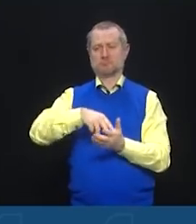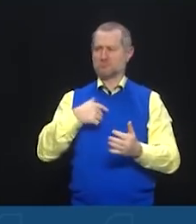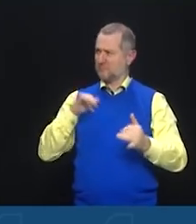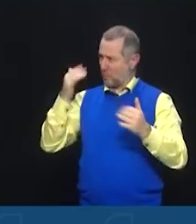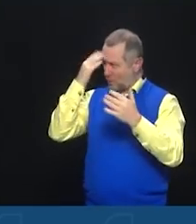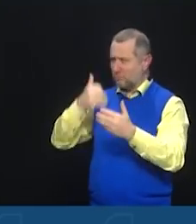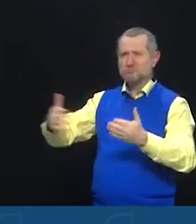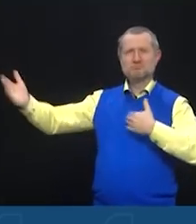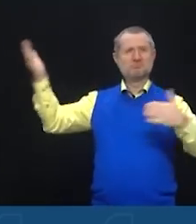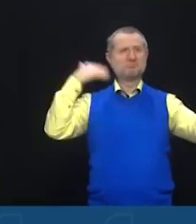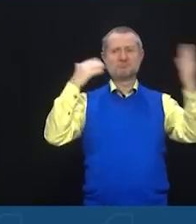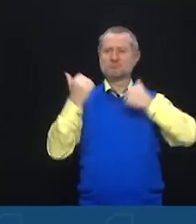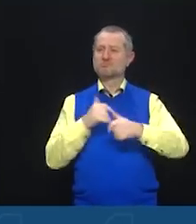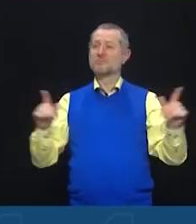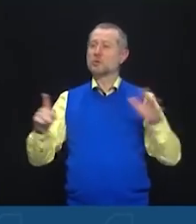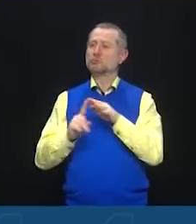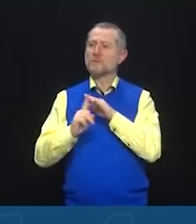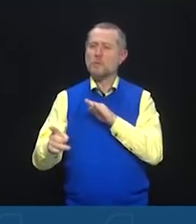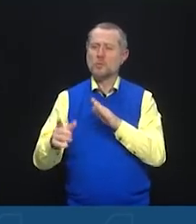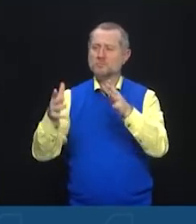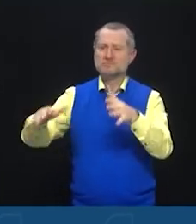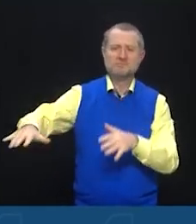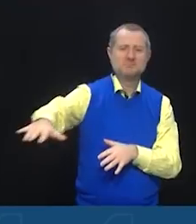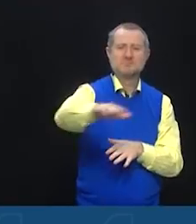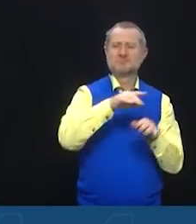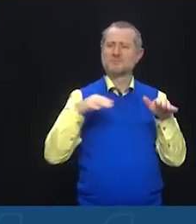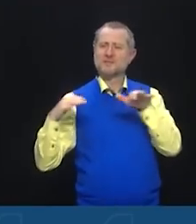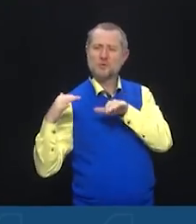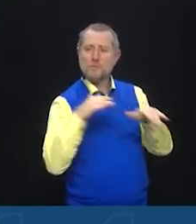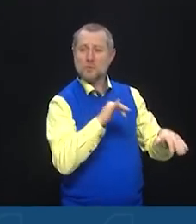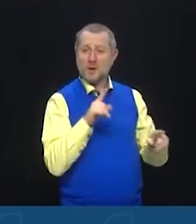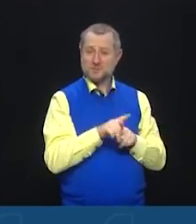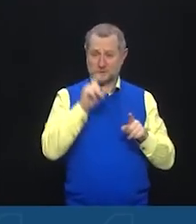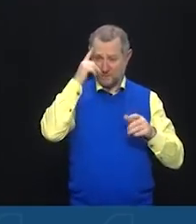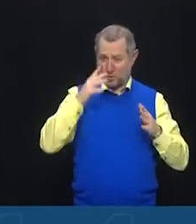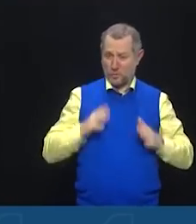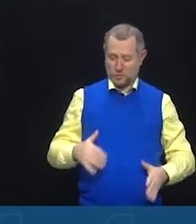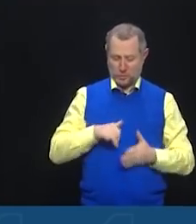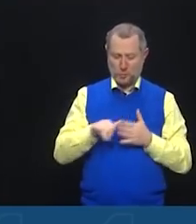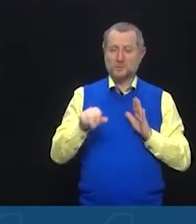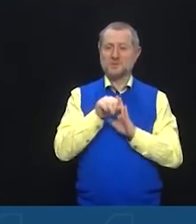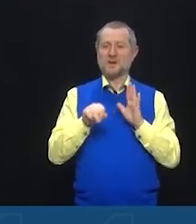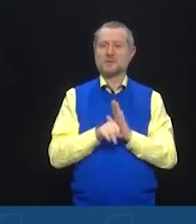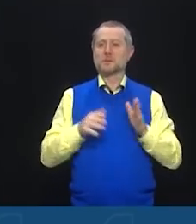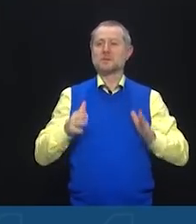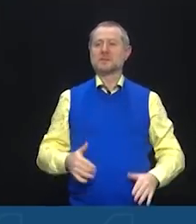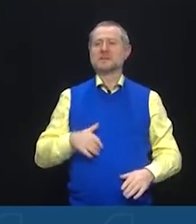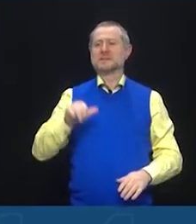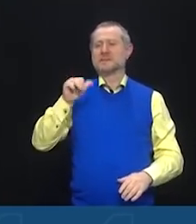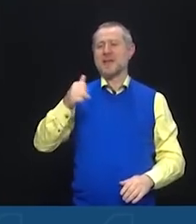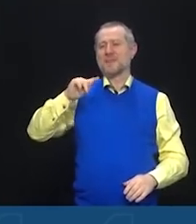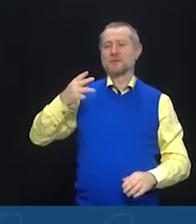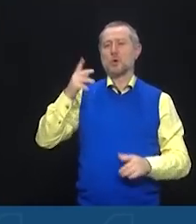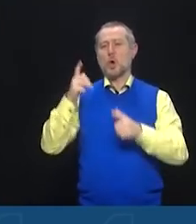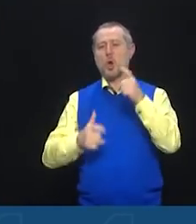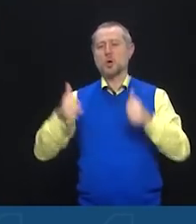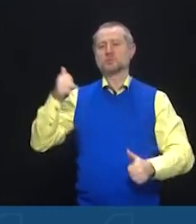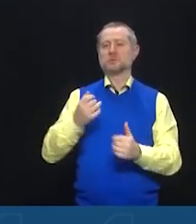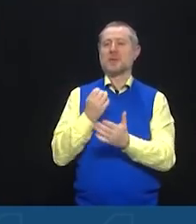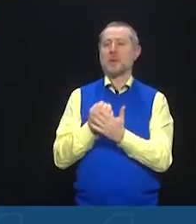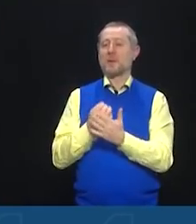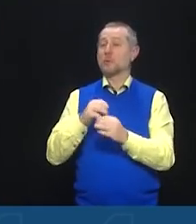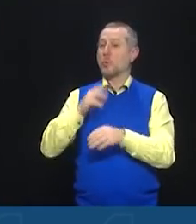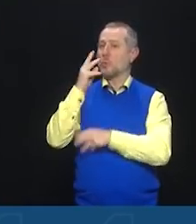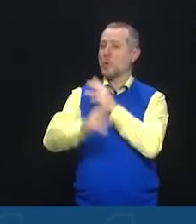refugees, but as the governor of the state of New York, as the 10th largest economy in the world, larger than Russia, we